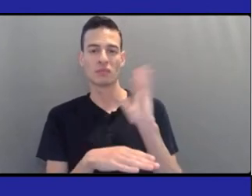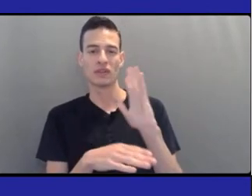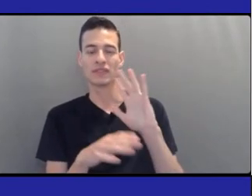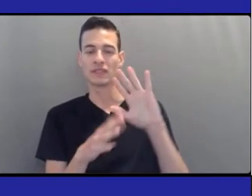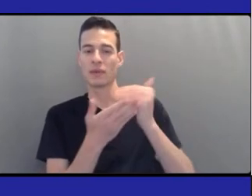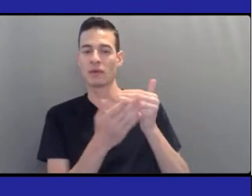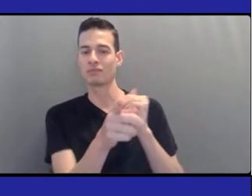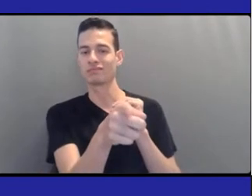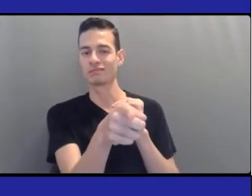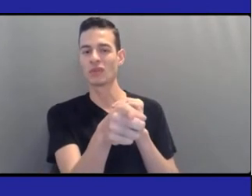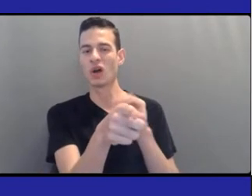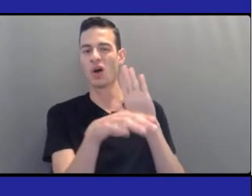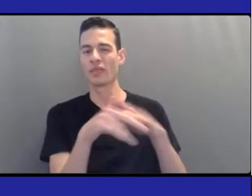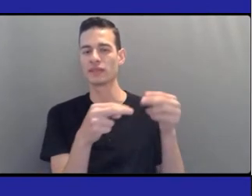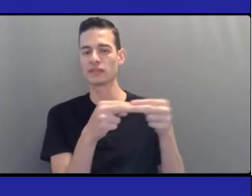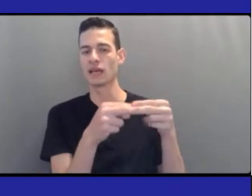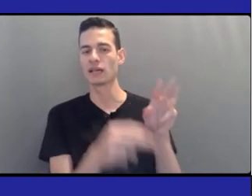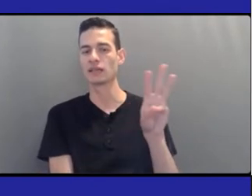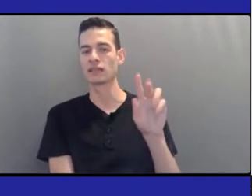$62,164,598. Resolution.